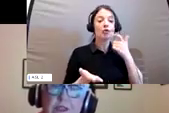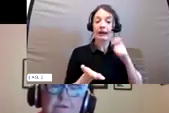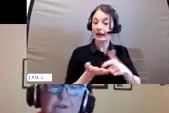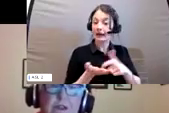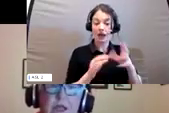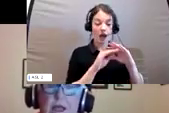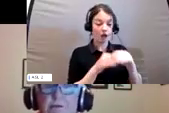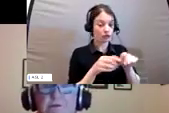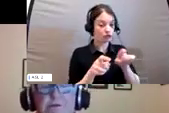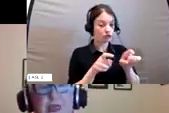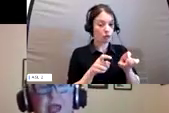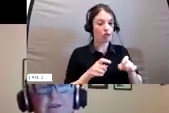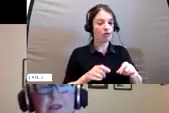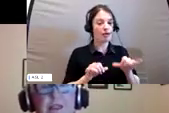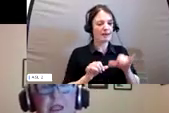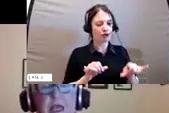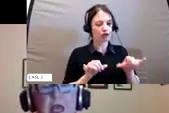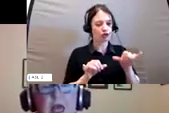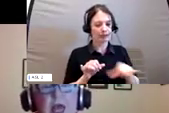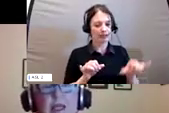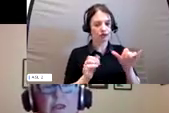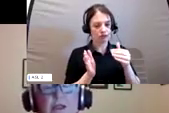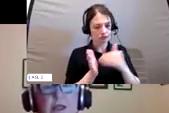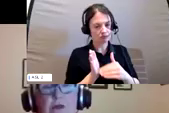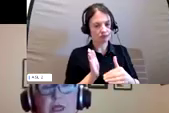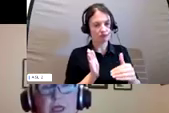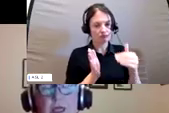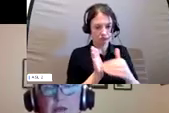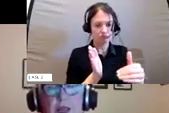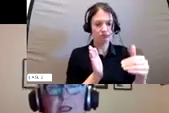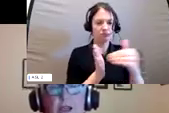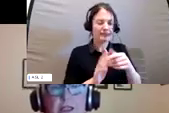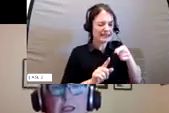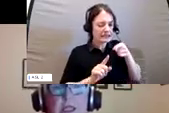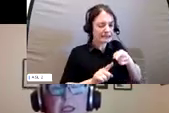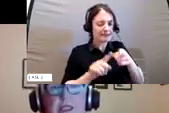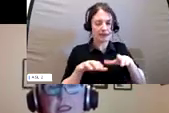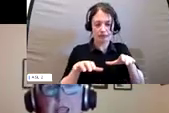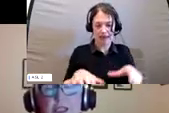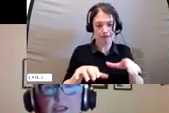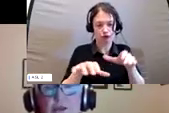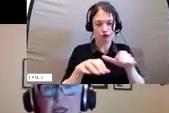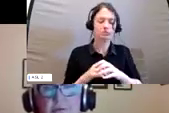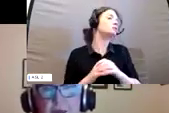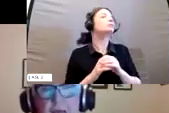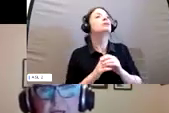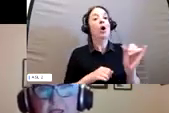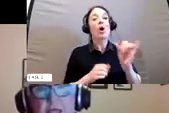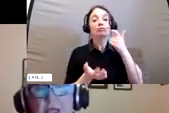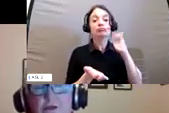of abusive behaviours, and it also recognises the